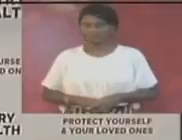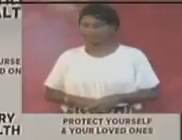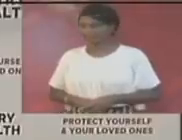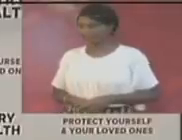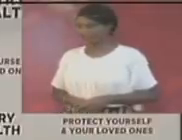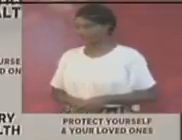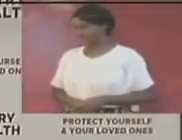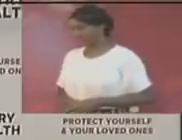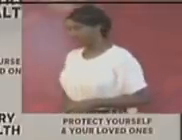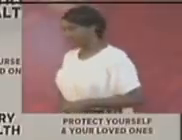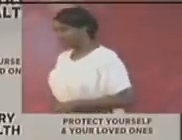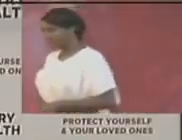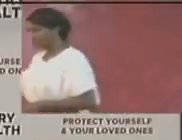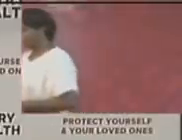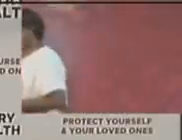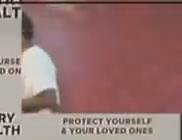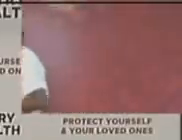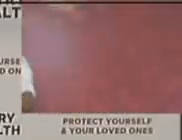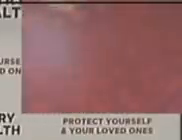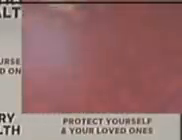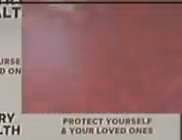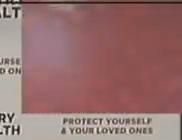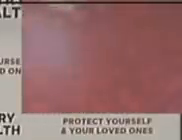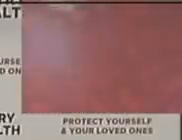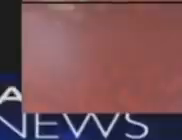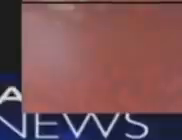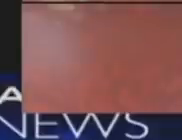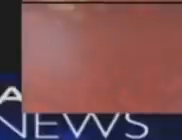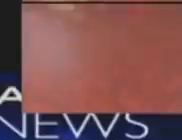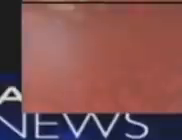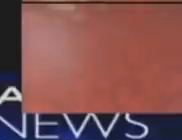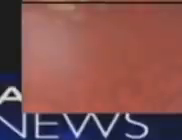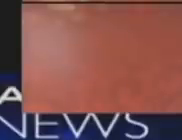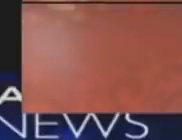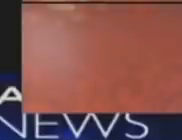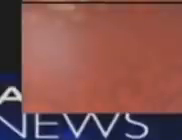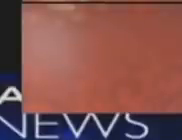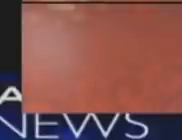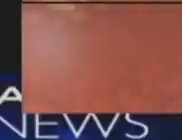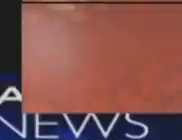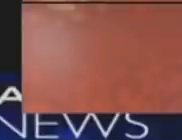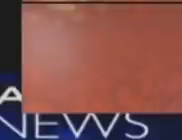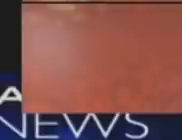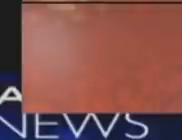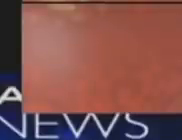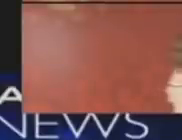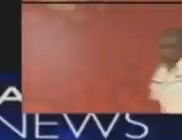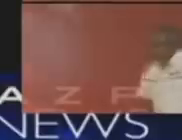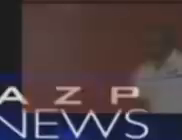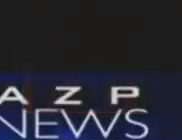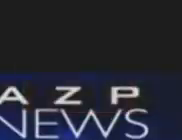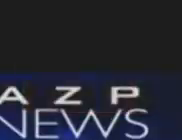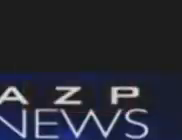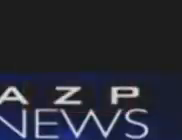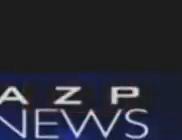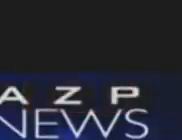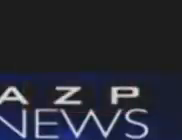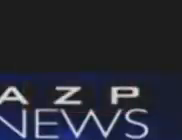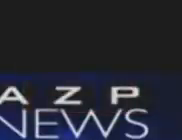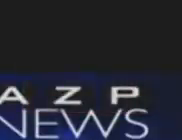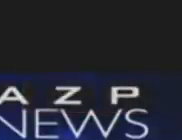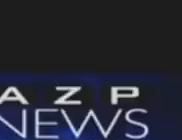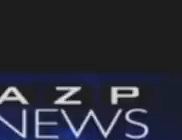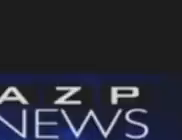Hi, good morning. Prabhi Hari, azpnews.com. My first question, I think the CMO may be able to answer